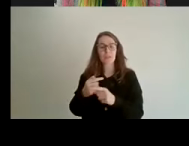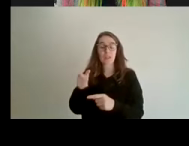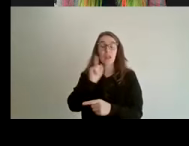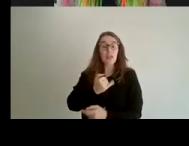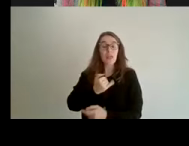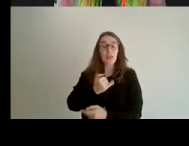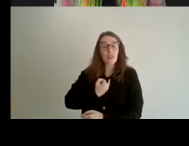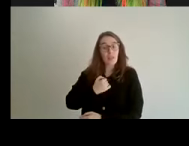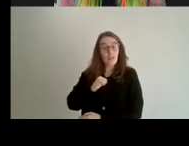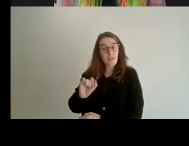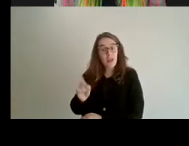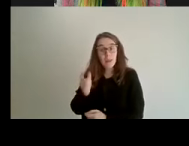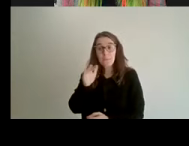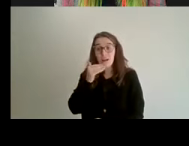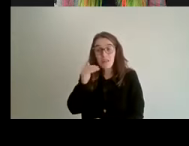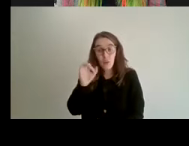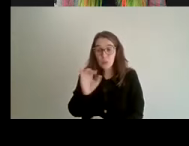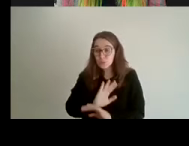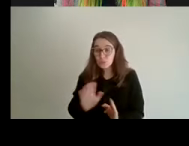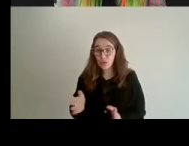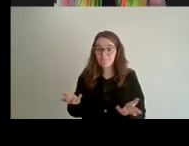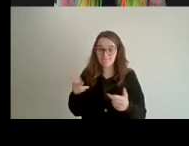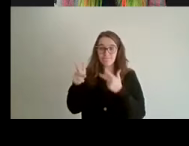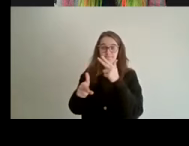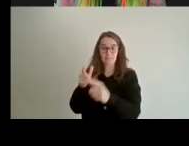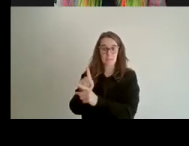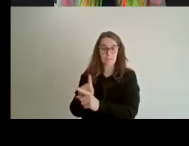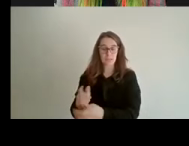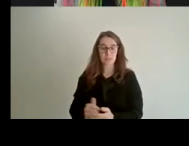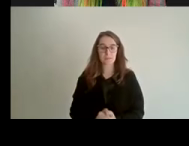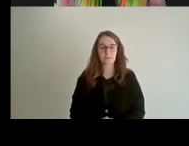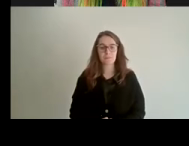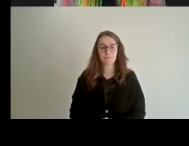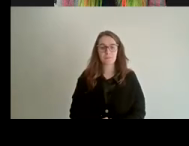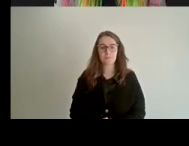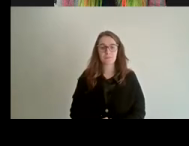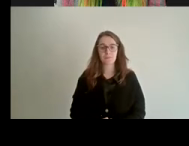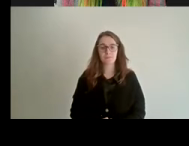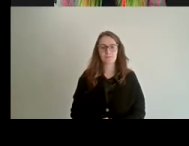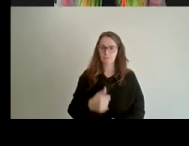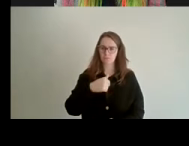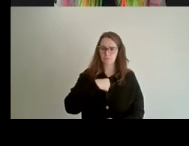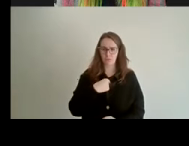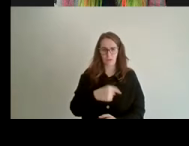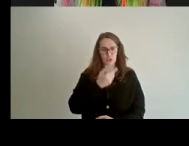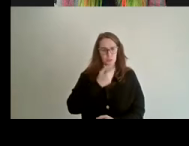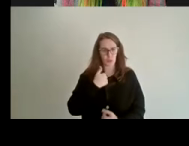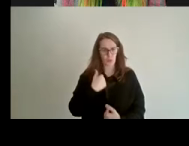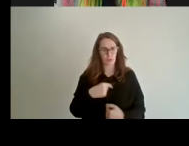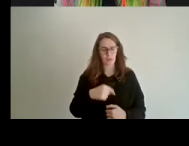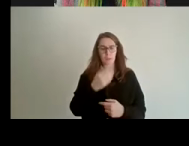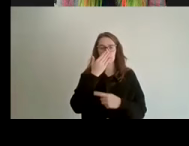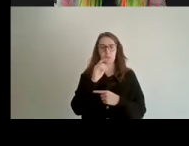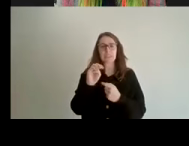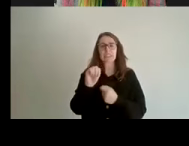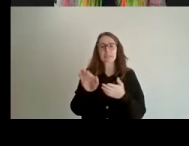I have an experience from my personal life. At the end of each semester, all students at the